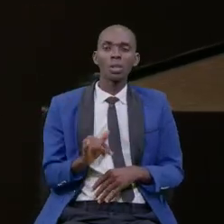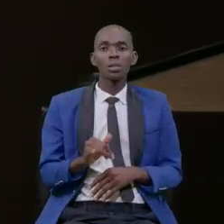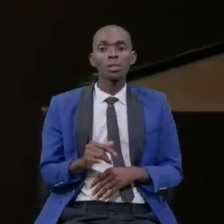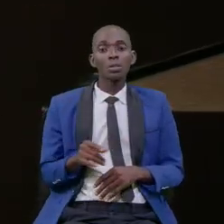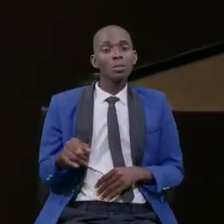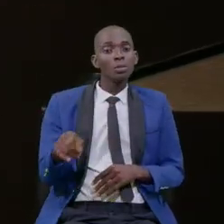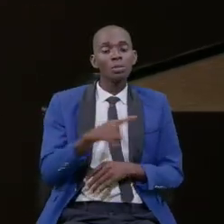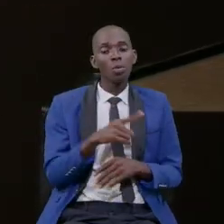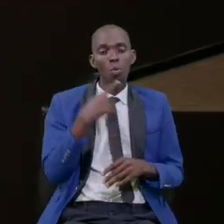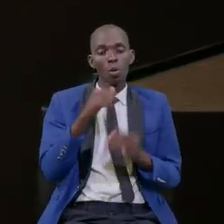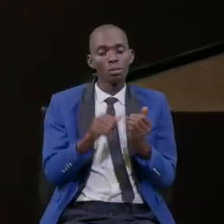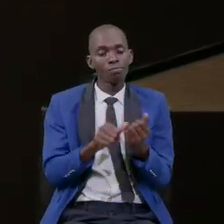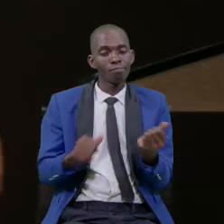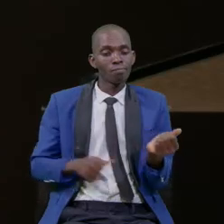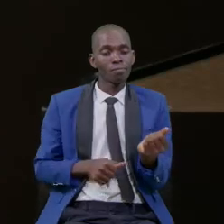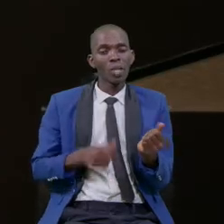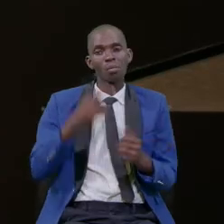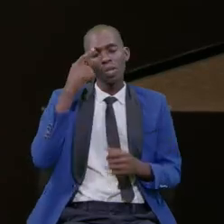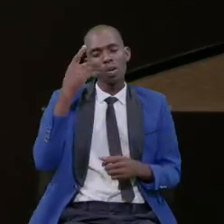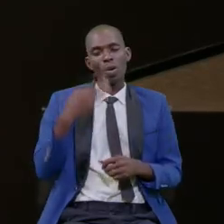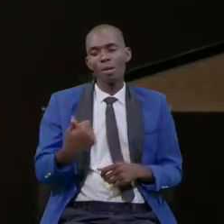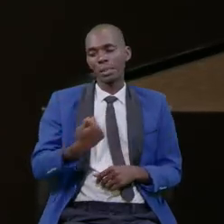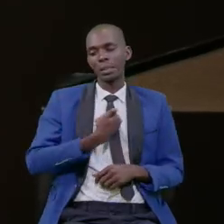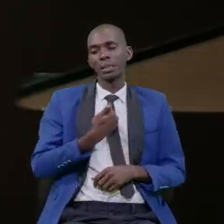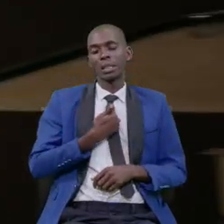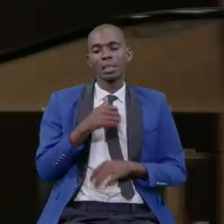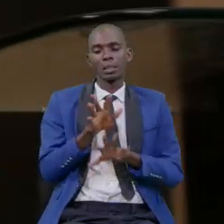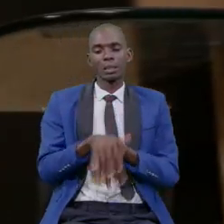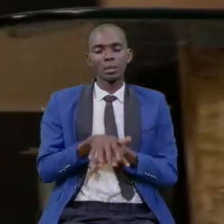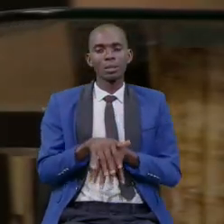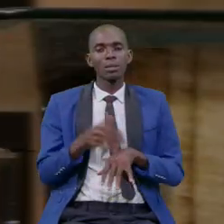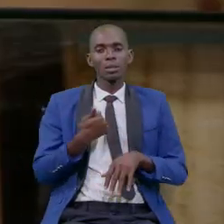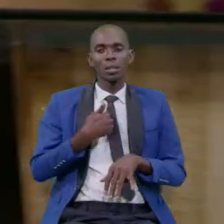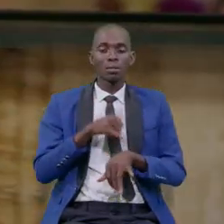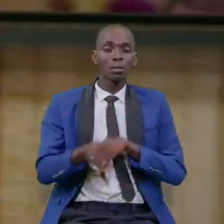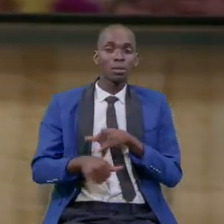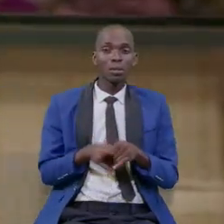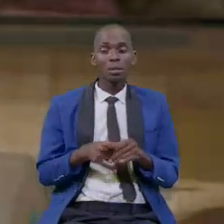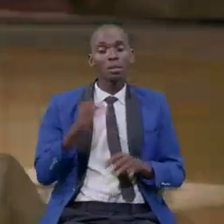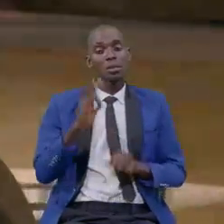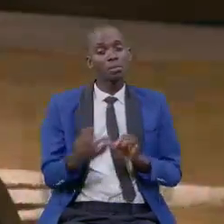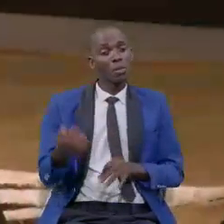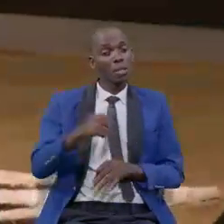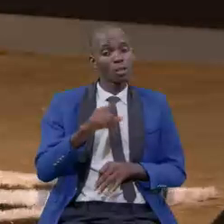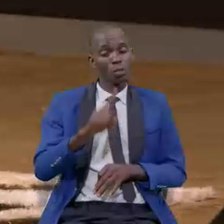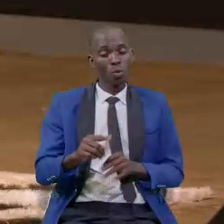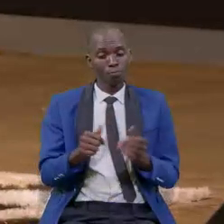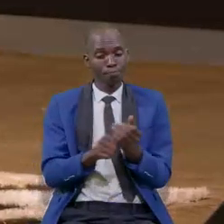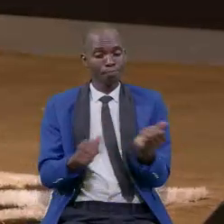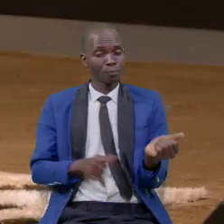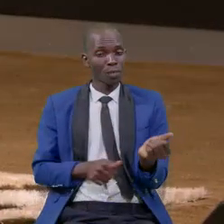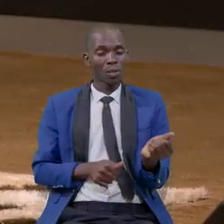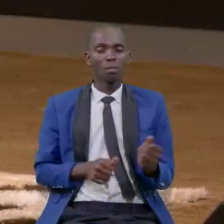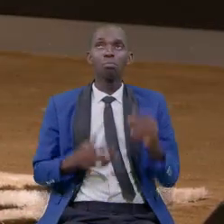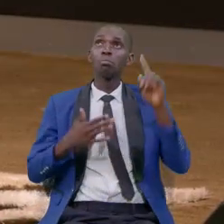of self-deception. If any man draw back, my soul shall have